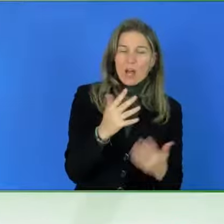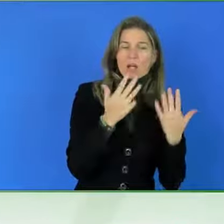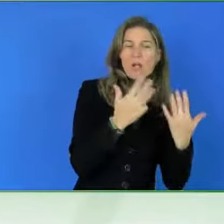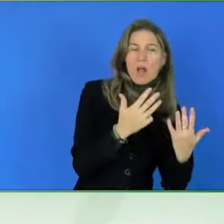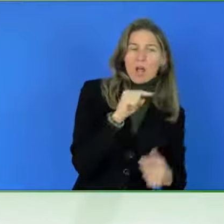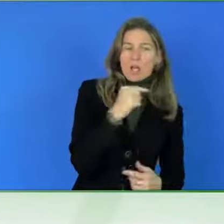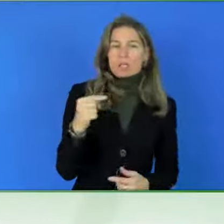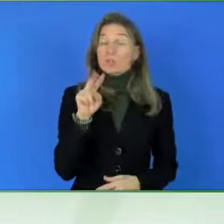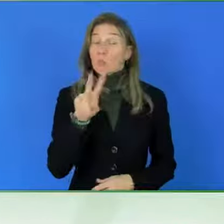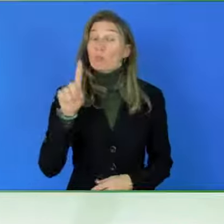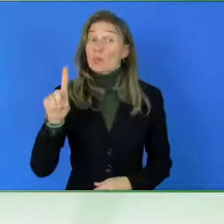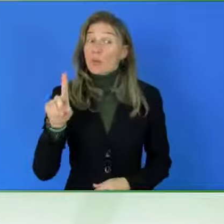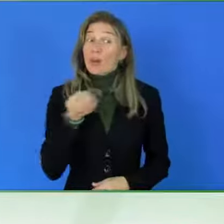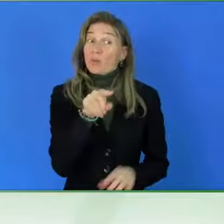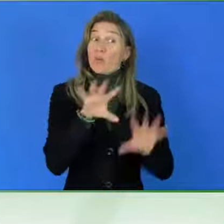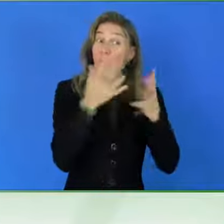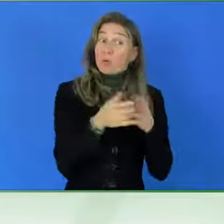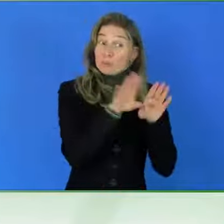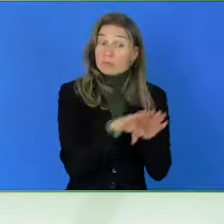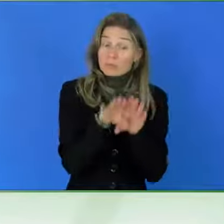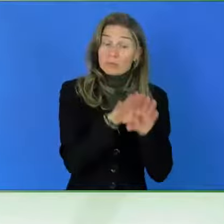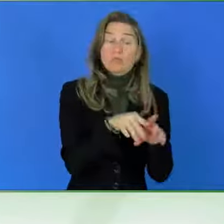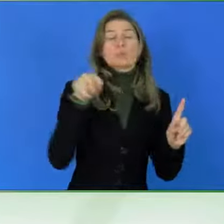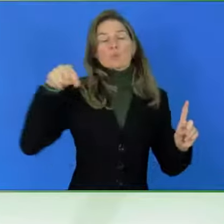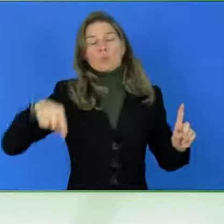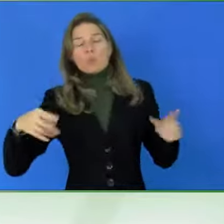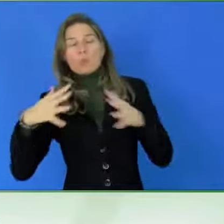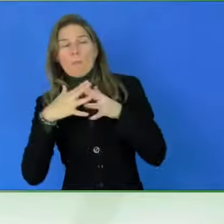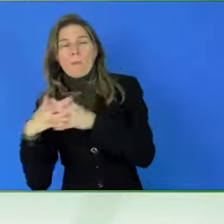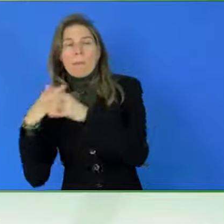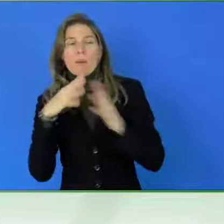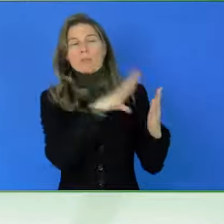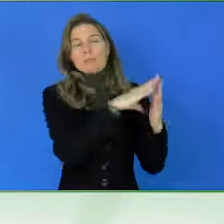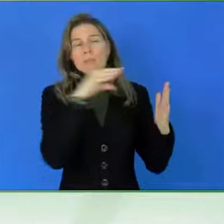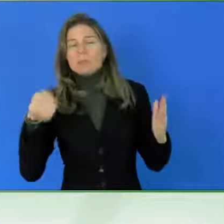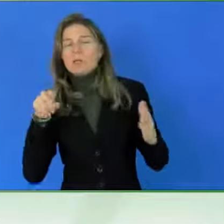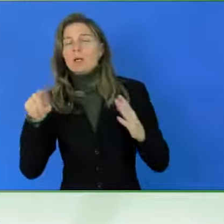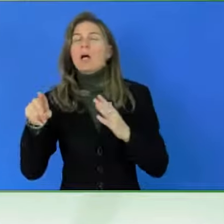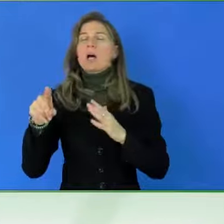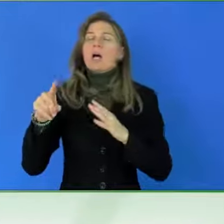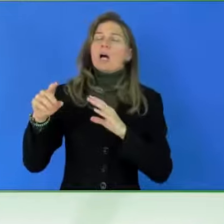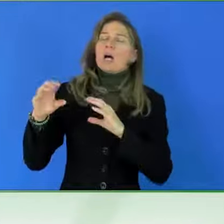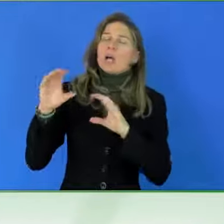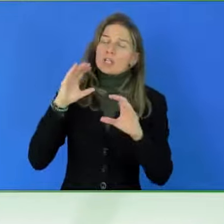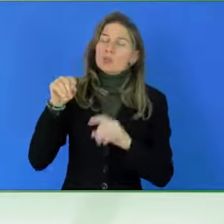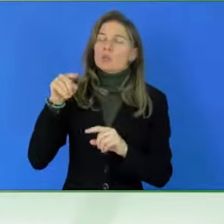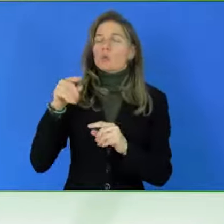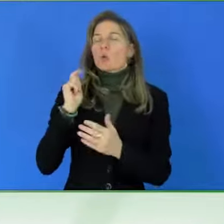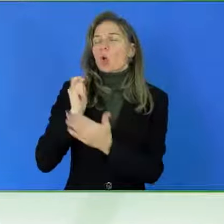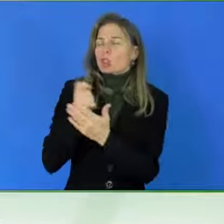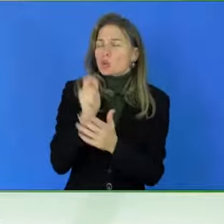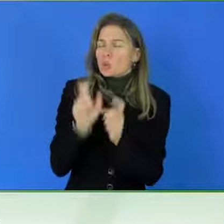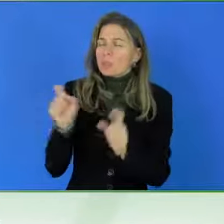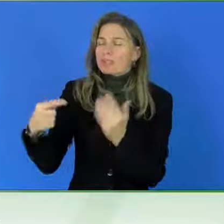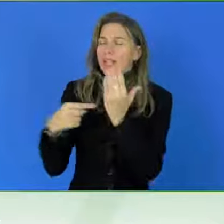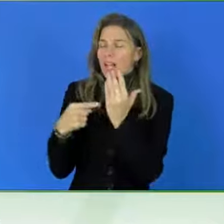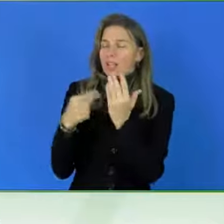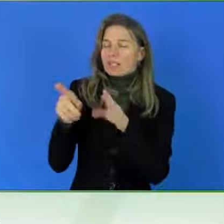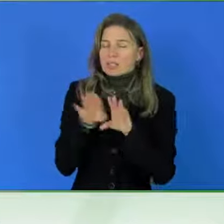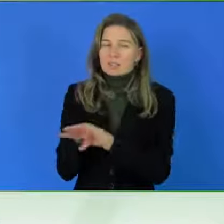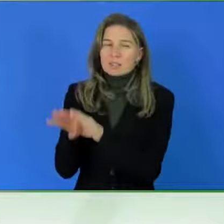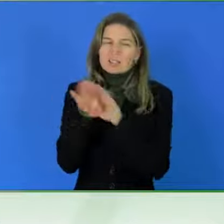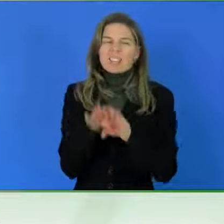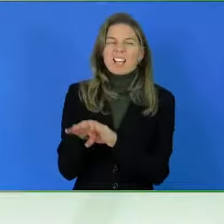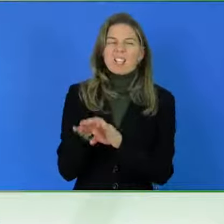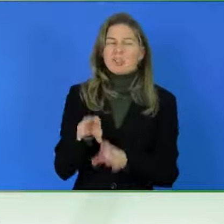repeated that in the United States with the Consumer Technology Association Standard 2076. But what